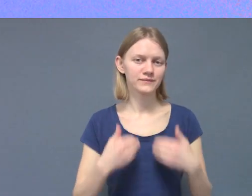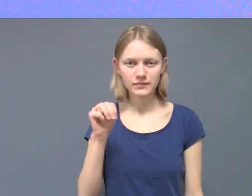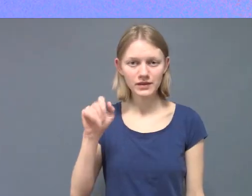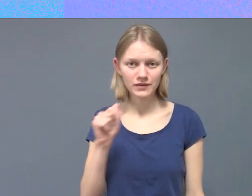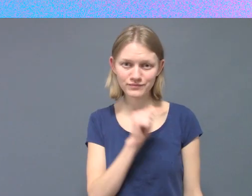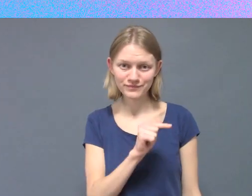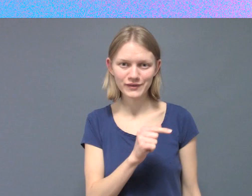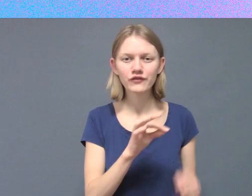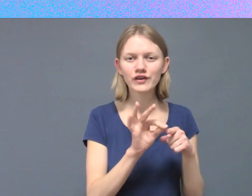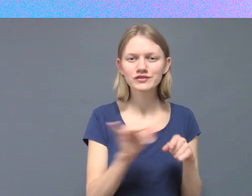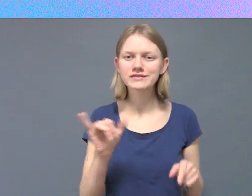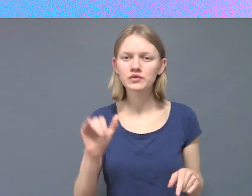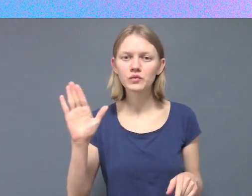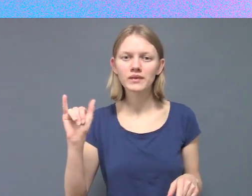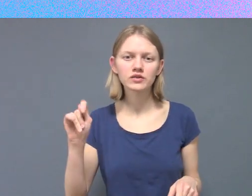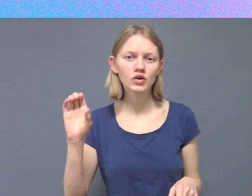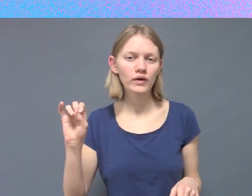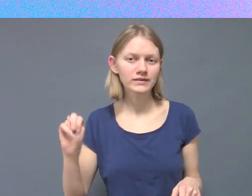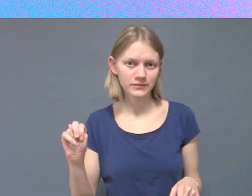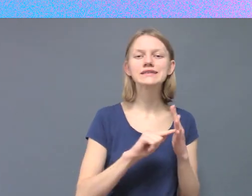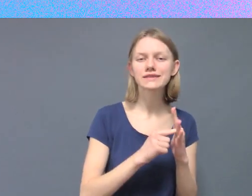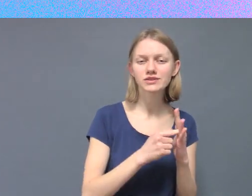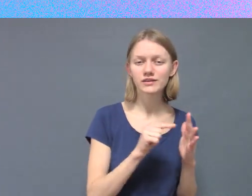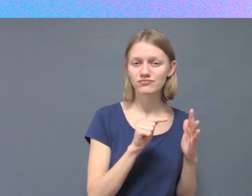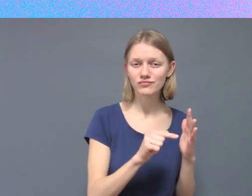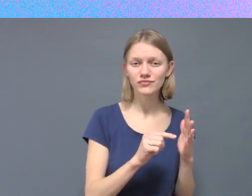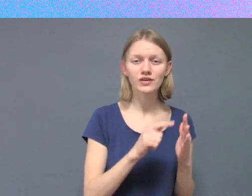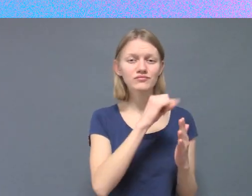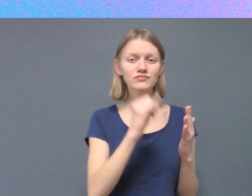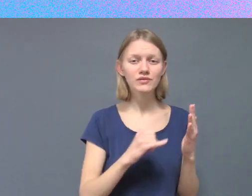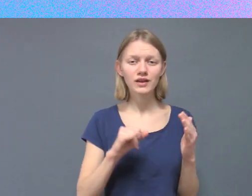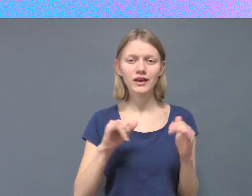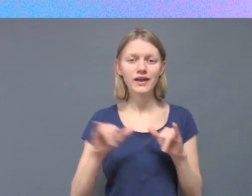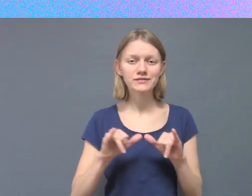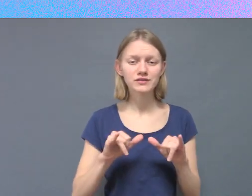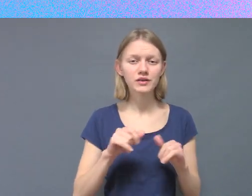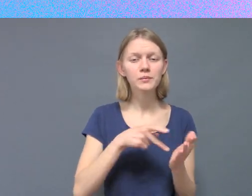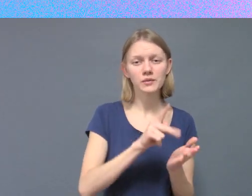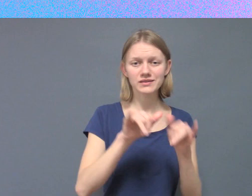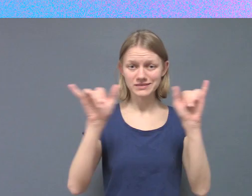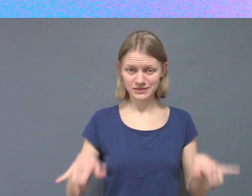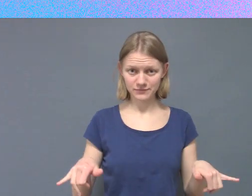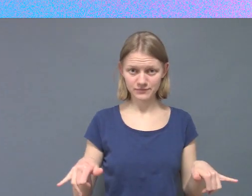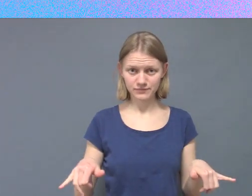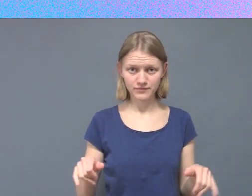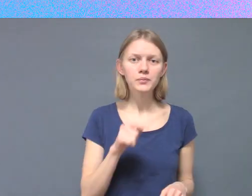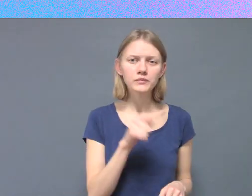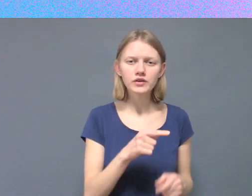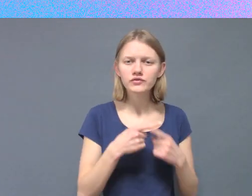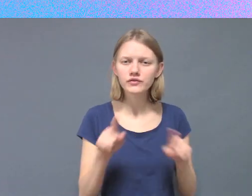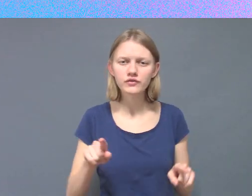go! The Mina Protocol is a blockchain that is functionally similar to Bitcoin and is primarily designed to be a payment